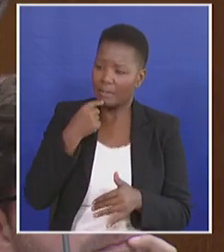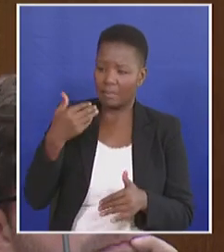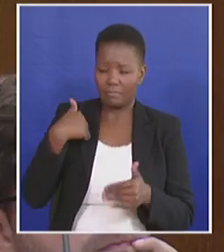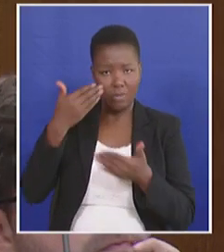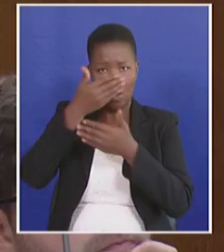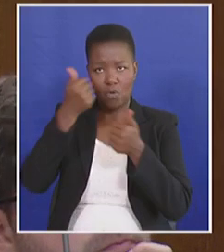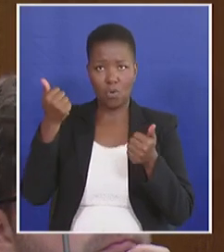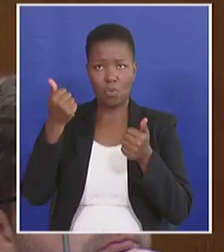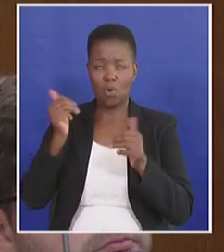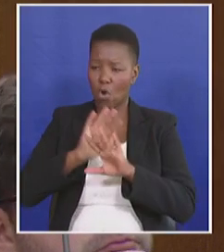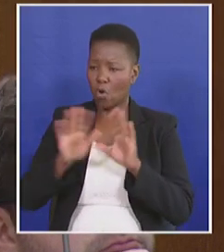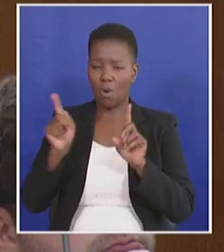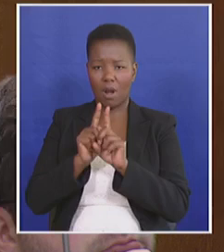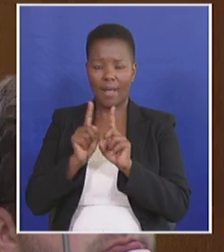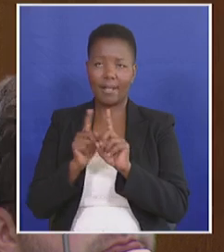not come up with